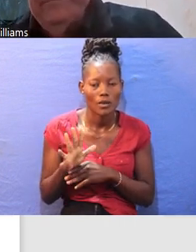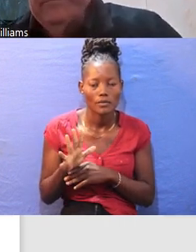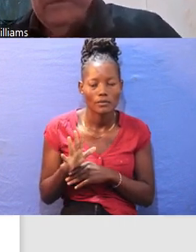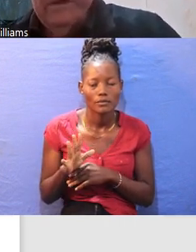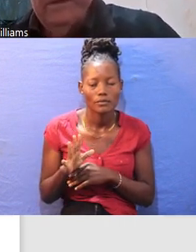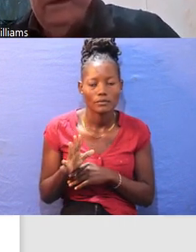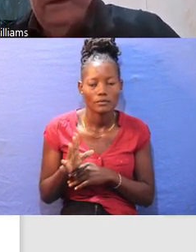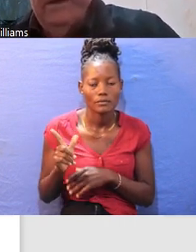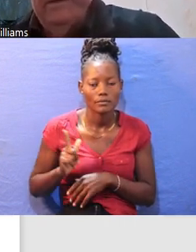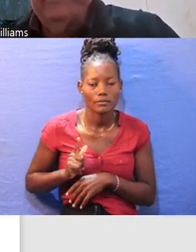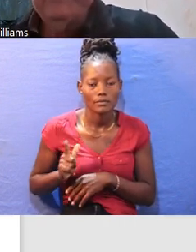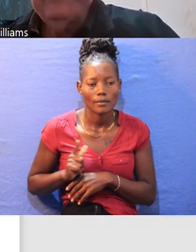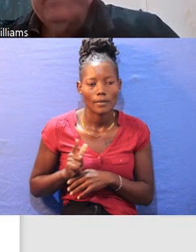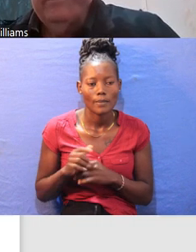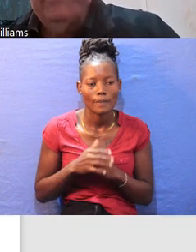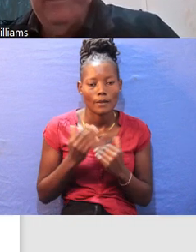weigh